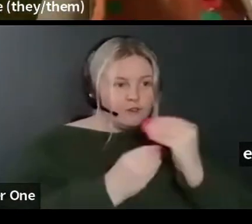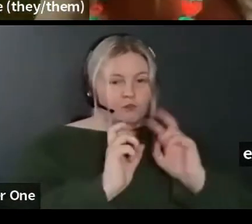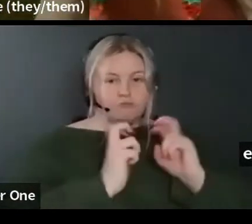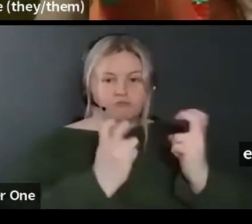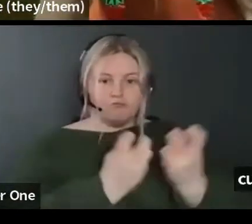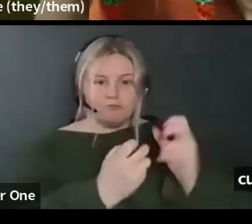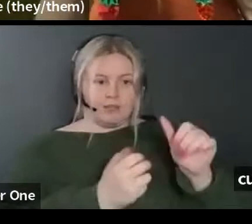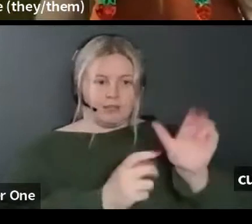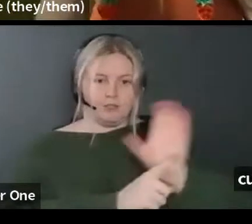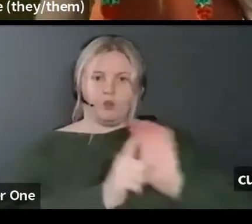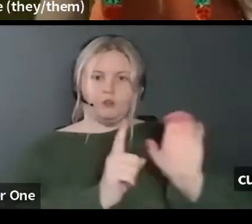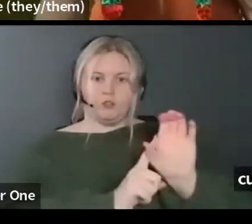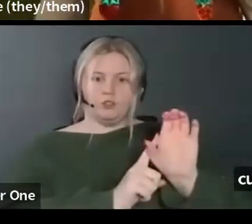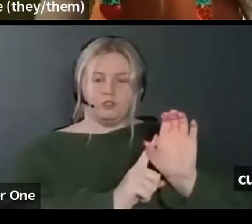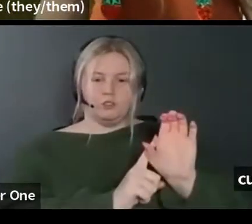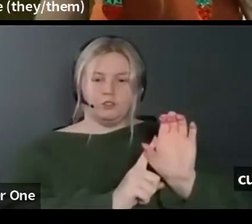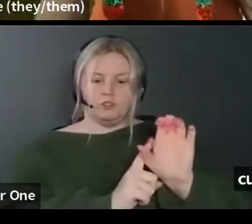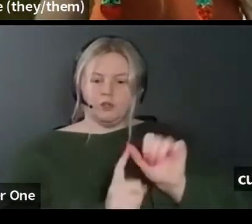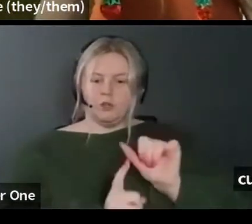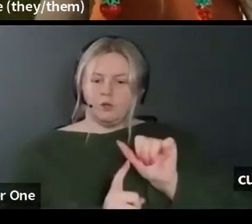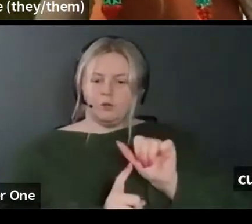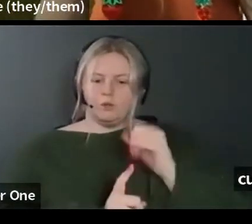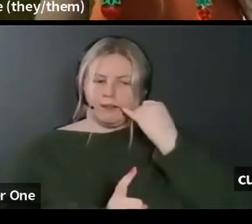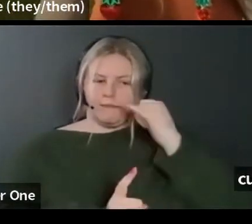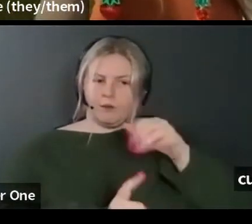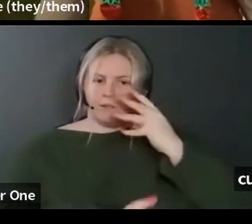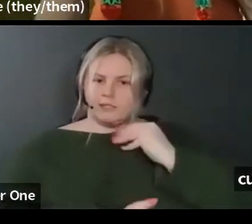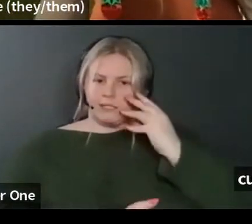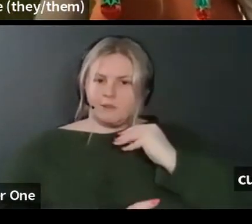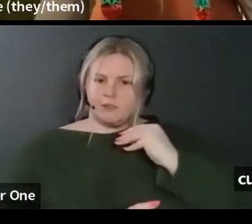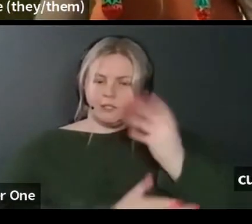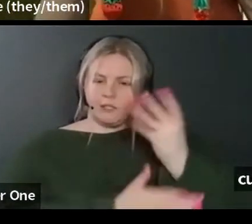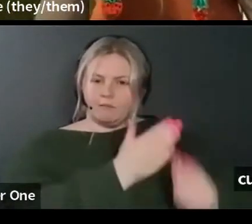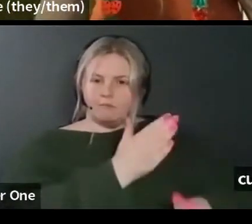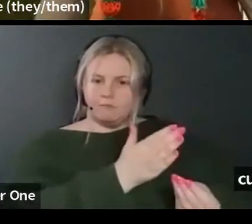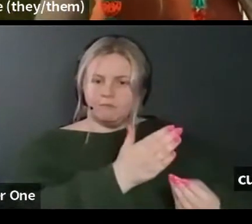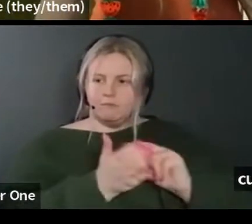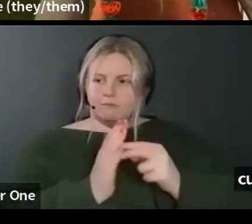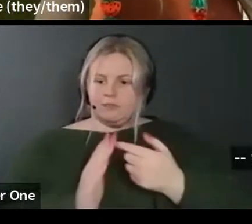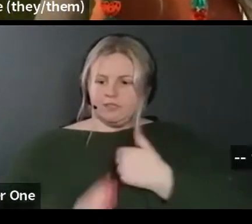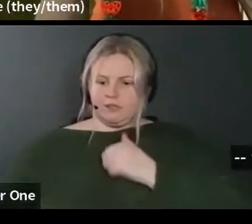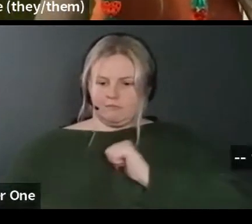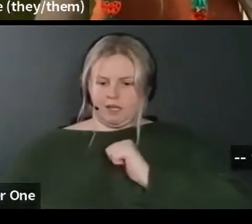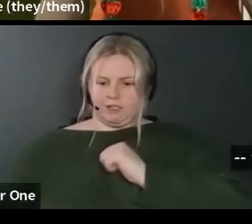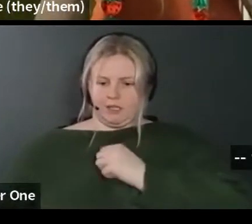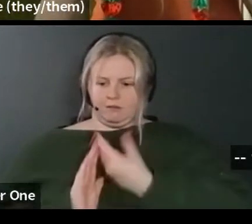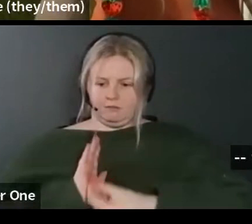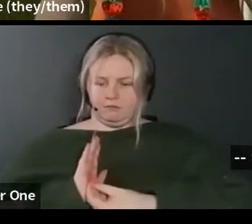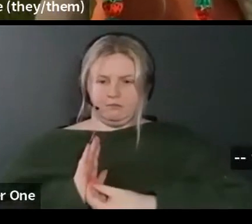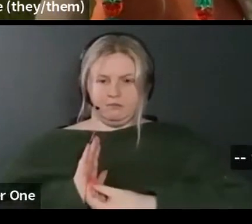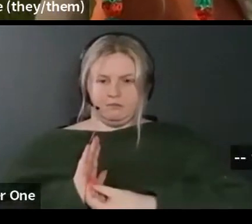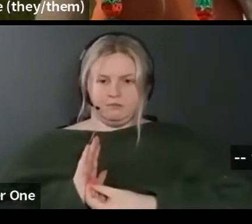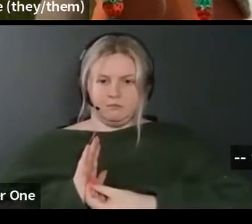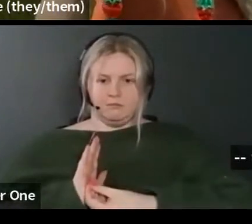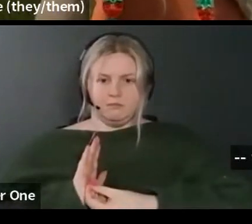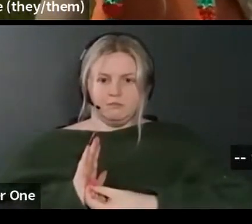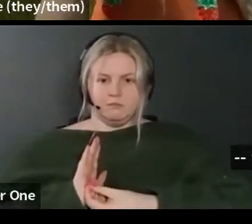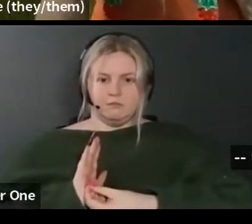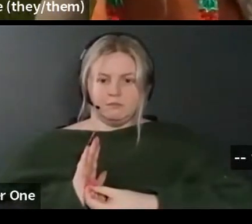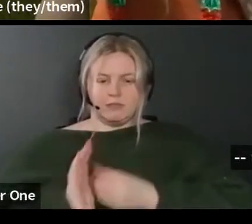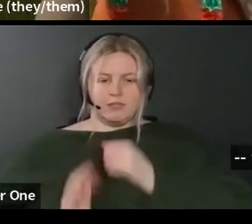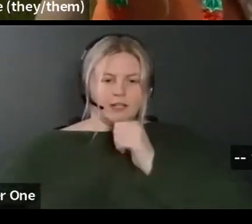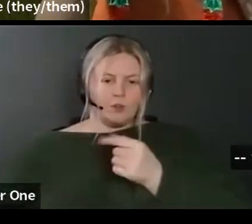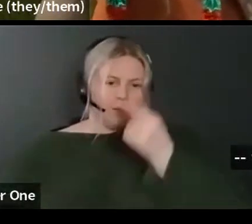to lose that is to lose a part of yourself, and I don't think there is